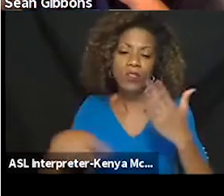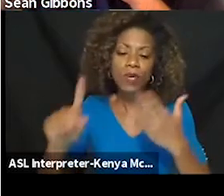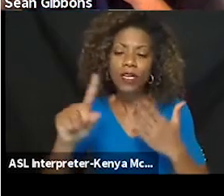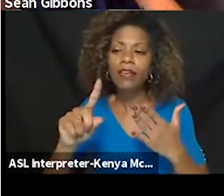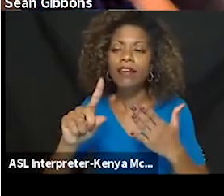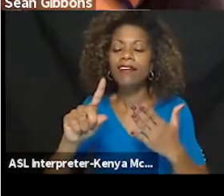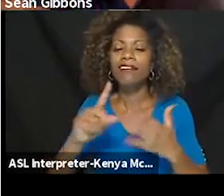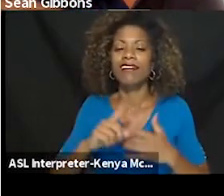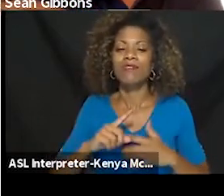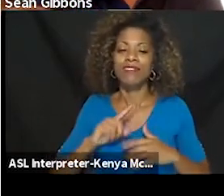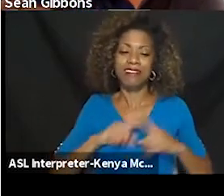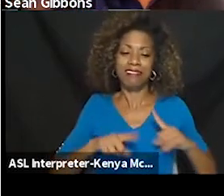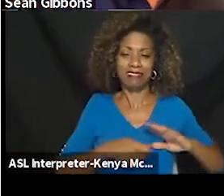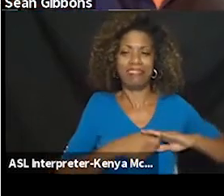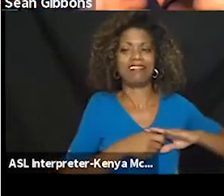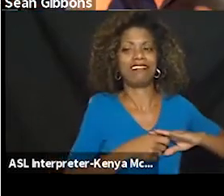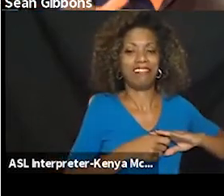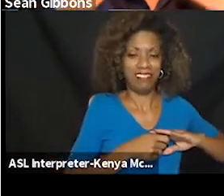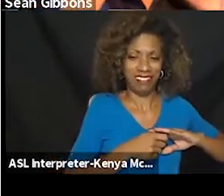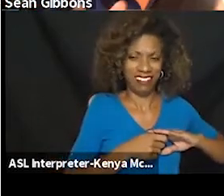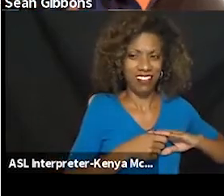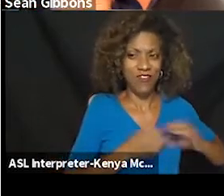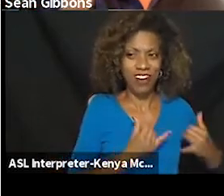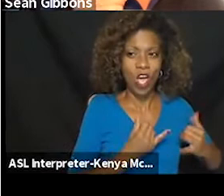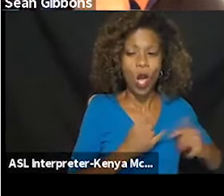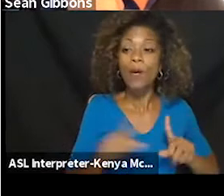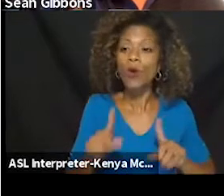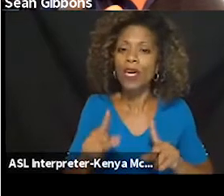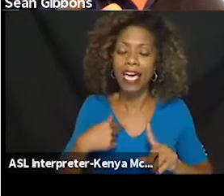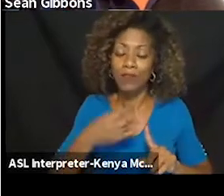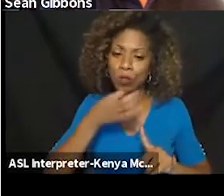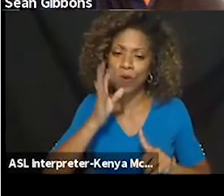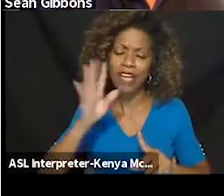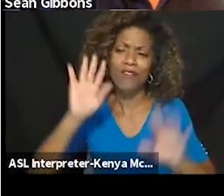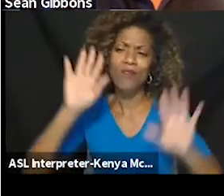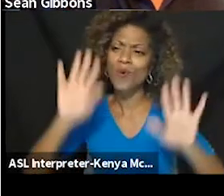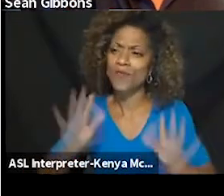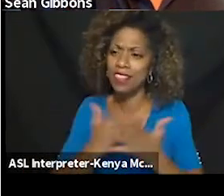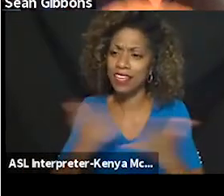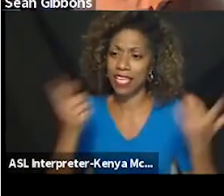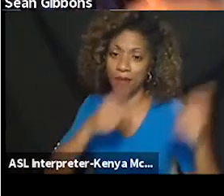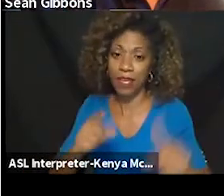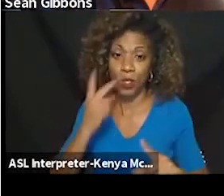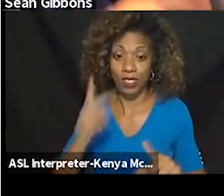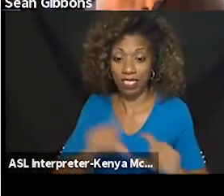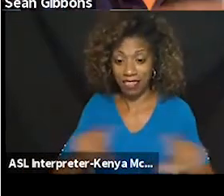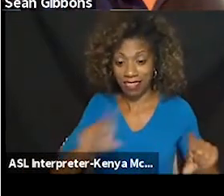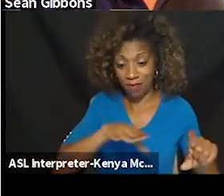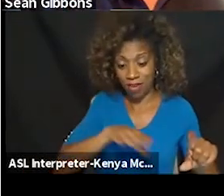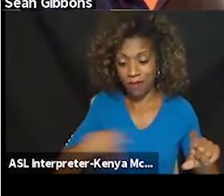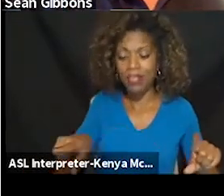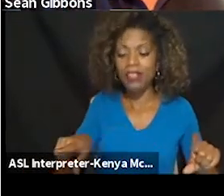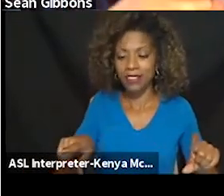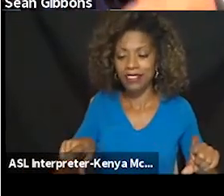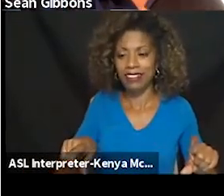behind the curtains for now, but suffice to say, excellent stuff. And here's the thing you really need to know: that deadline you see down there, you got to register by